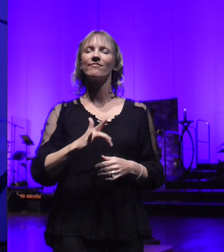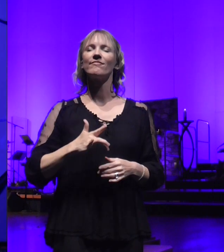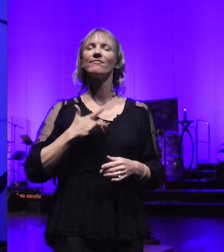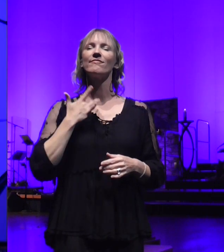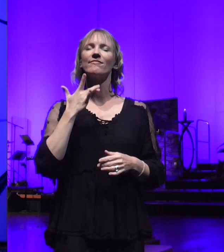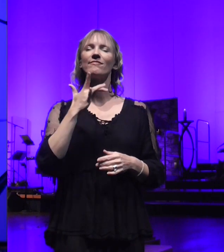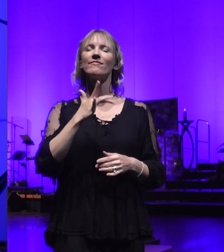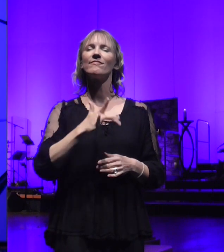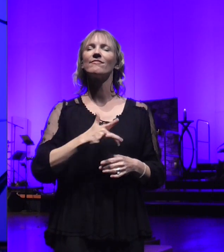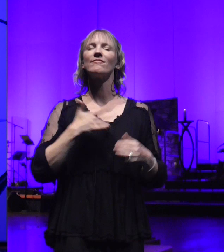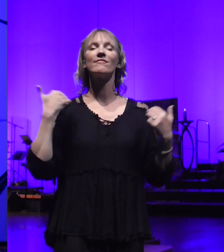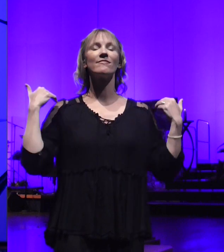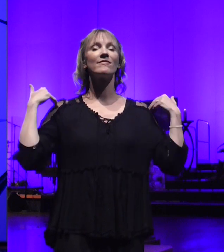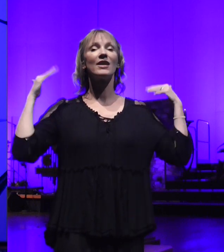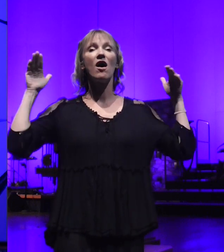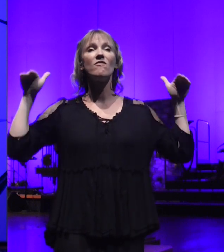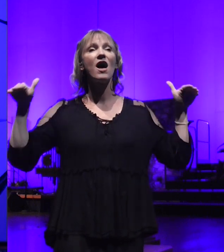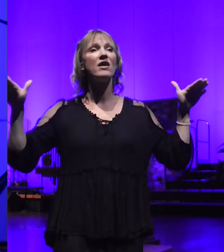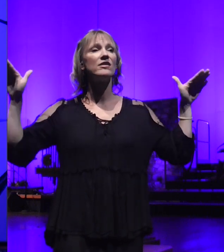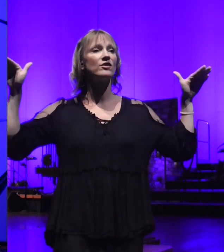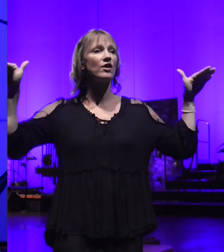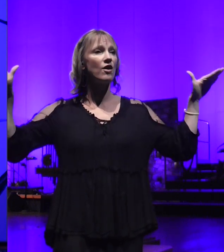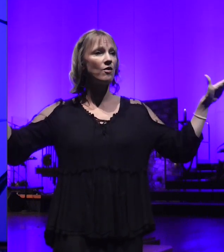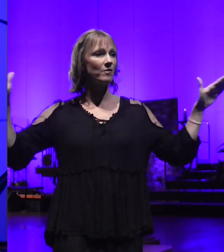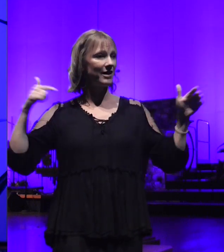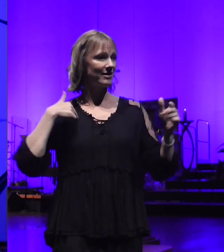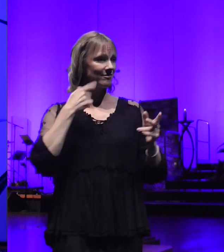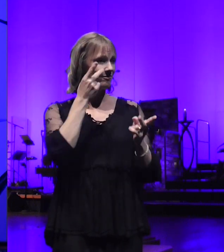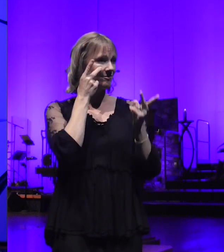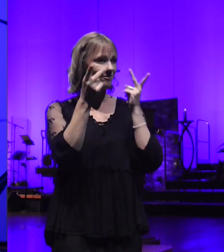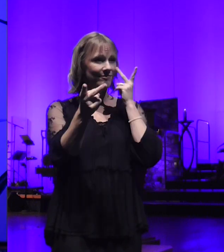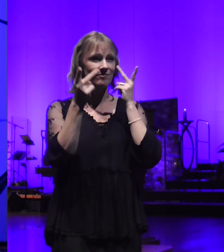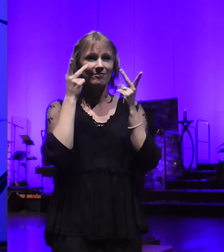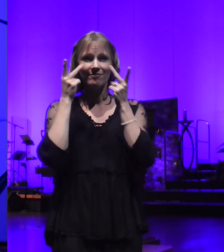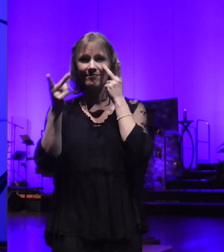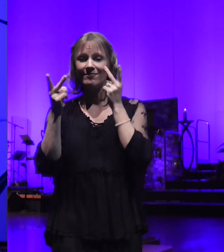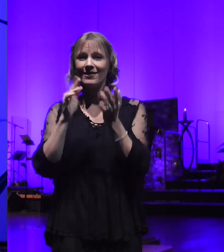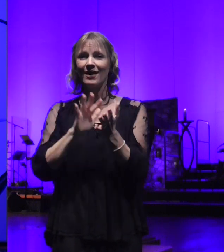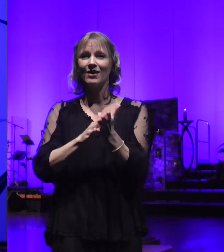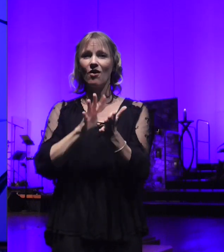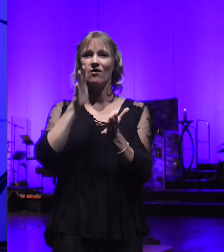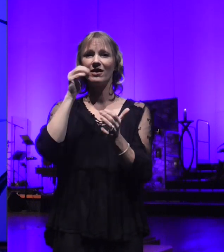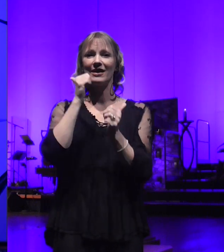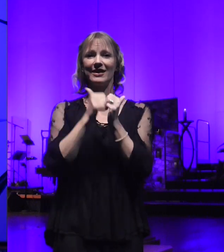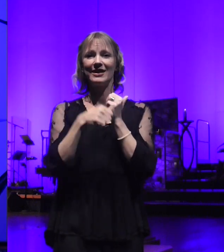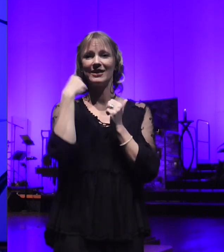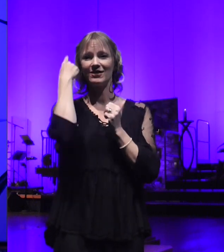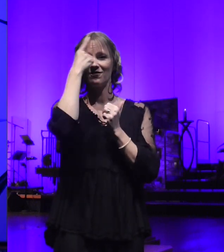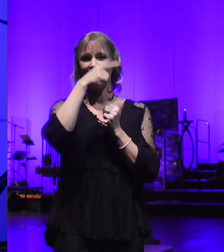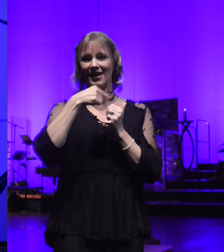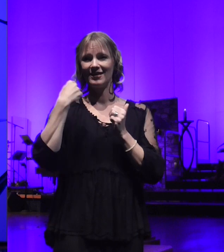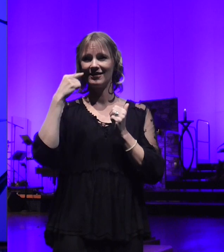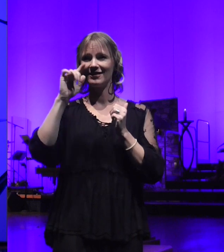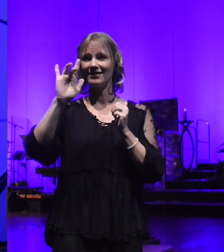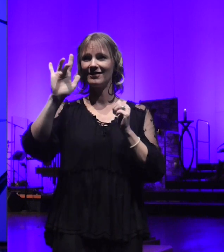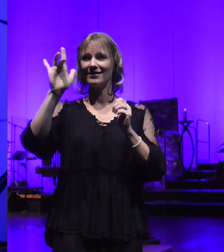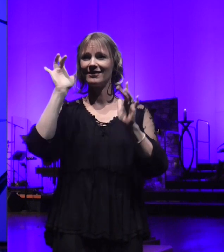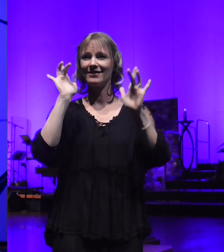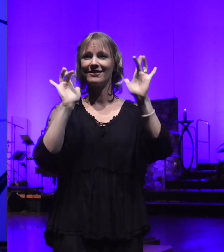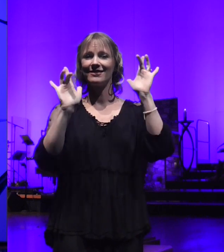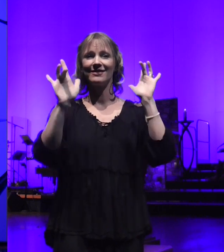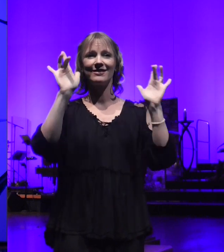I can hear the brush of angel wings. I see glory on each